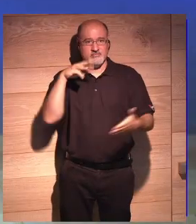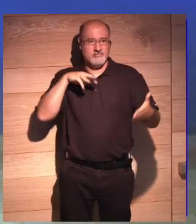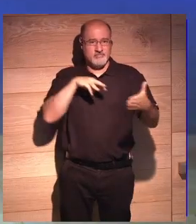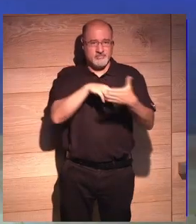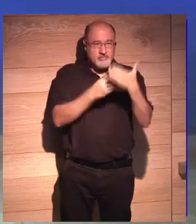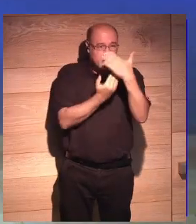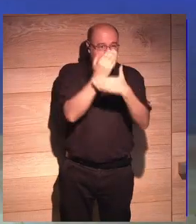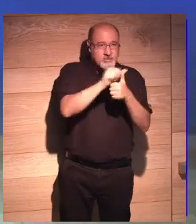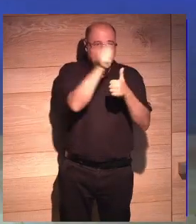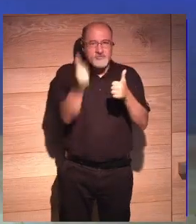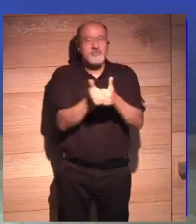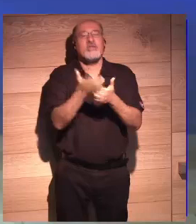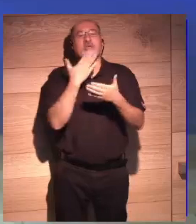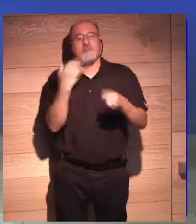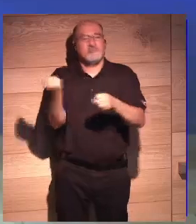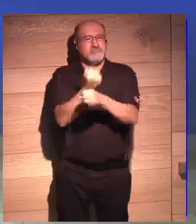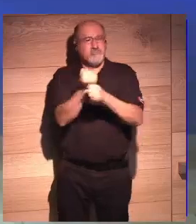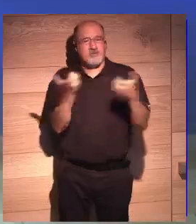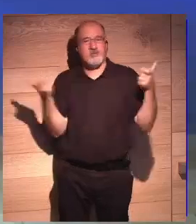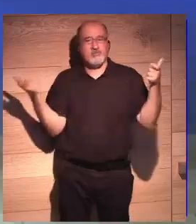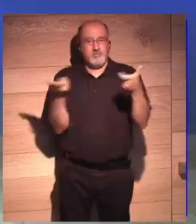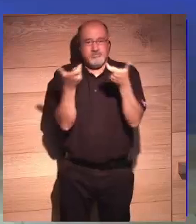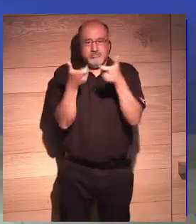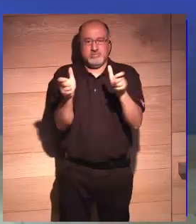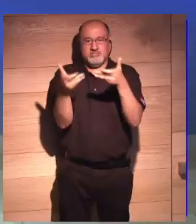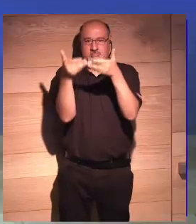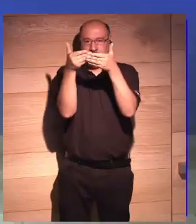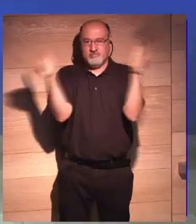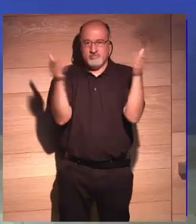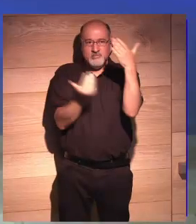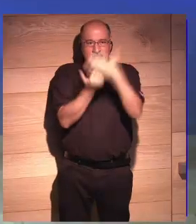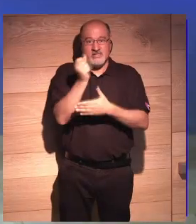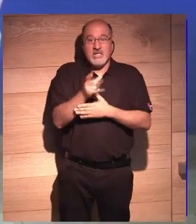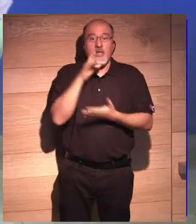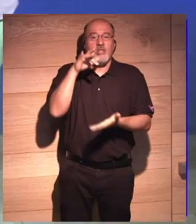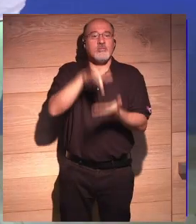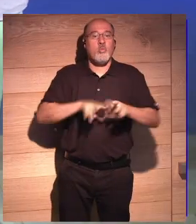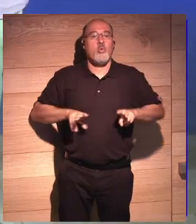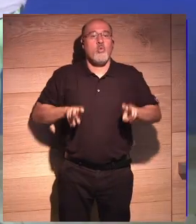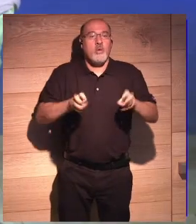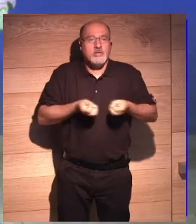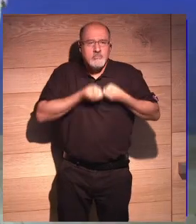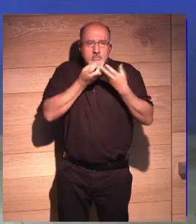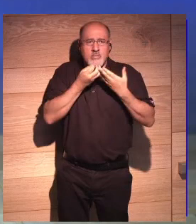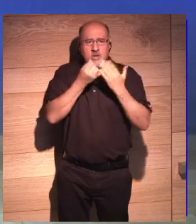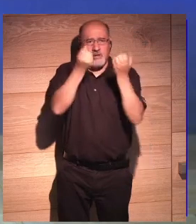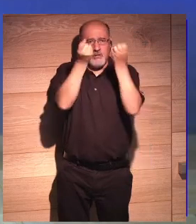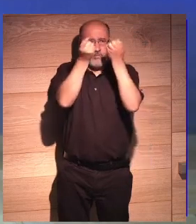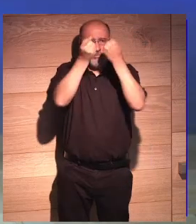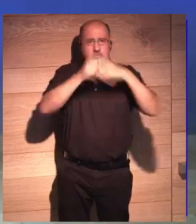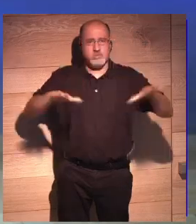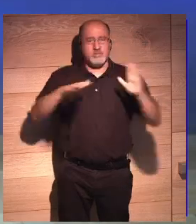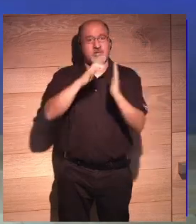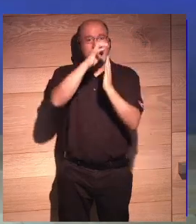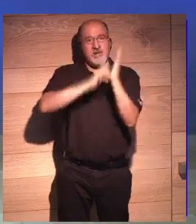morning, for the 3 days, there are workshops. Today, the day is devoted to new narratives, and we wanted to